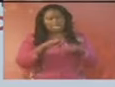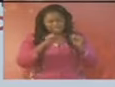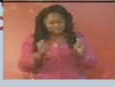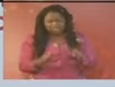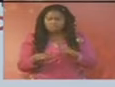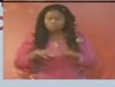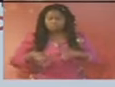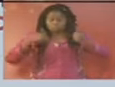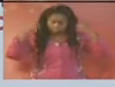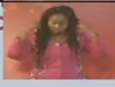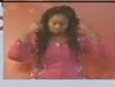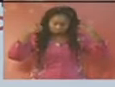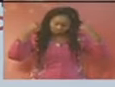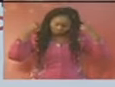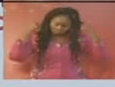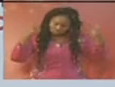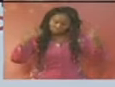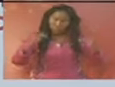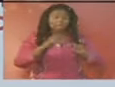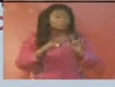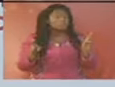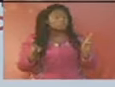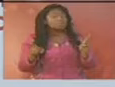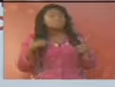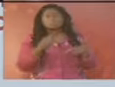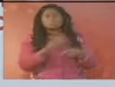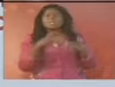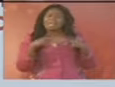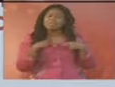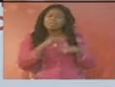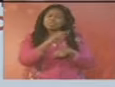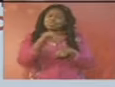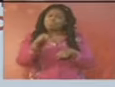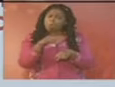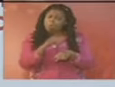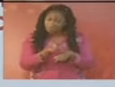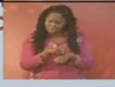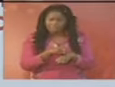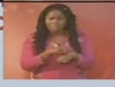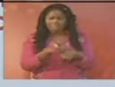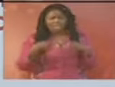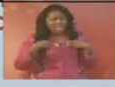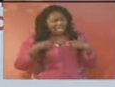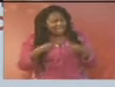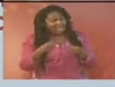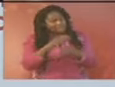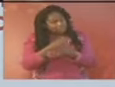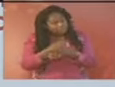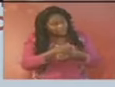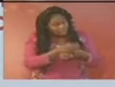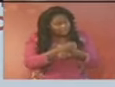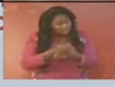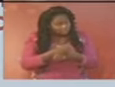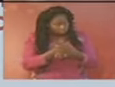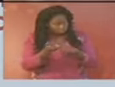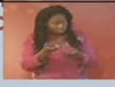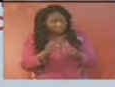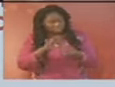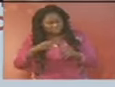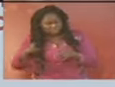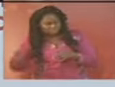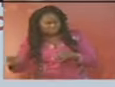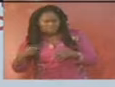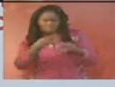to run. So we are running what COVID has done to the CMO and